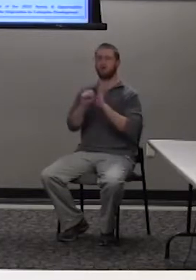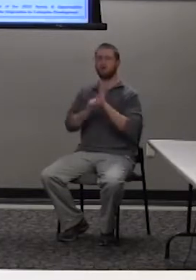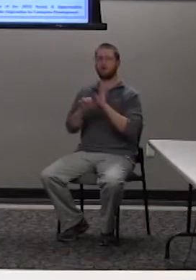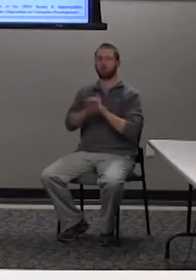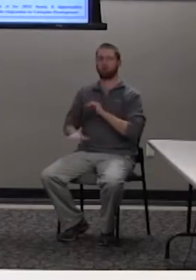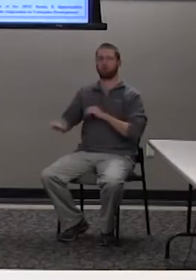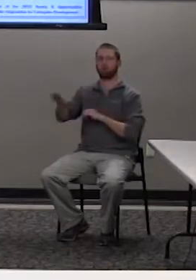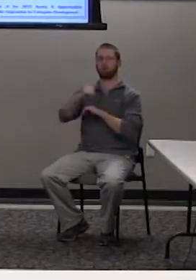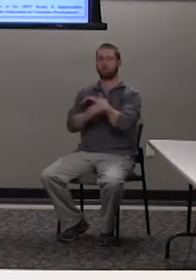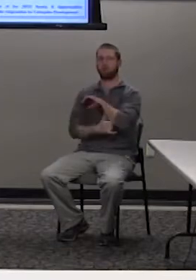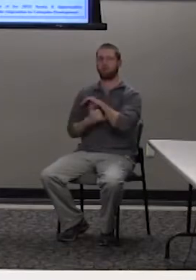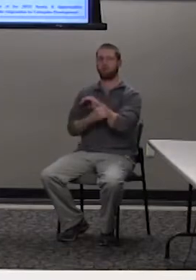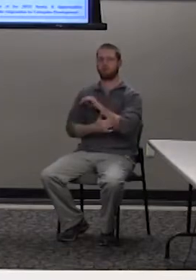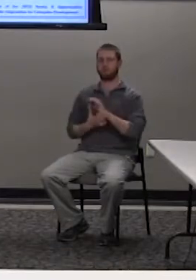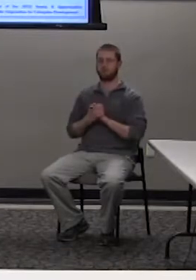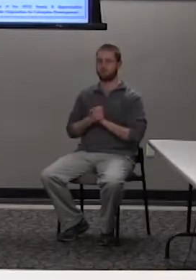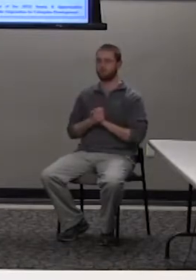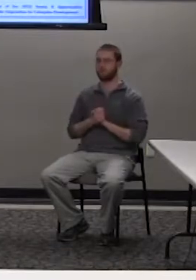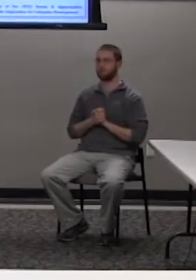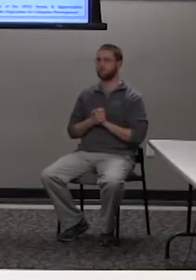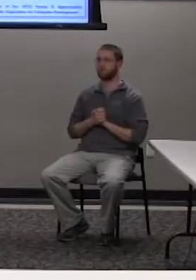that...